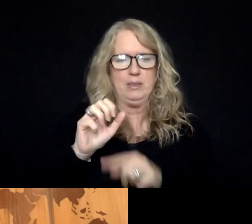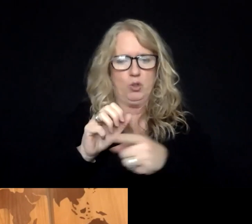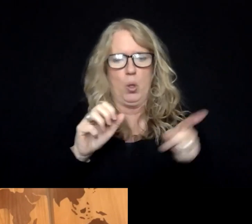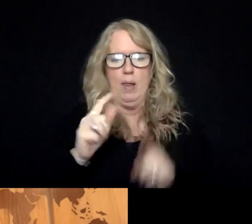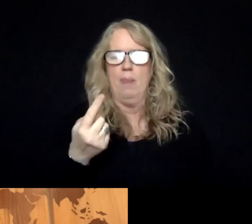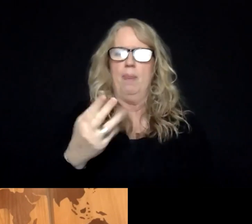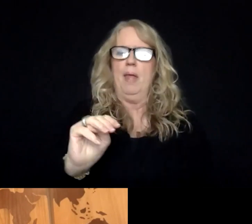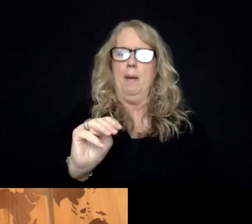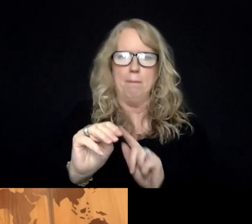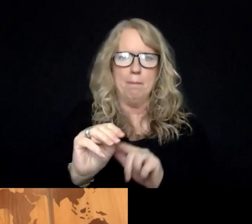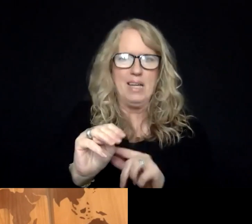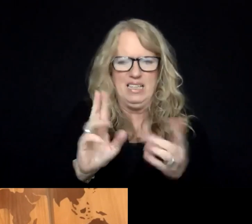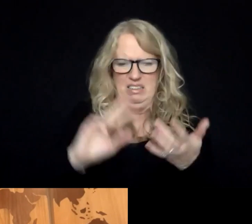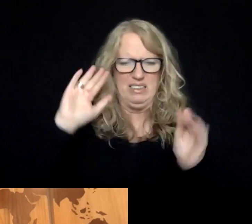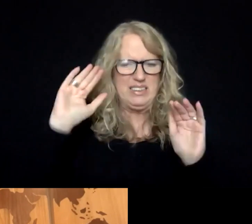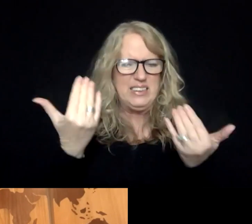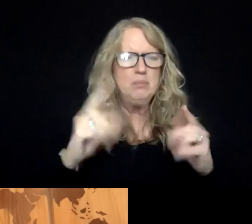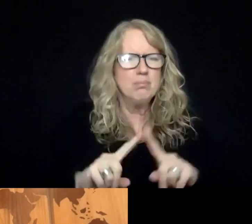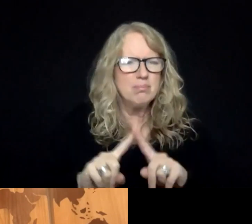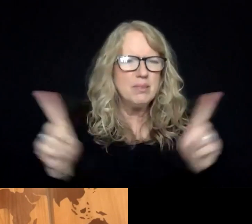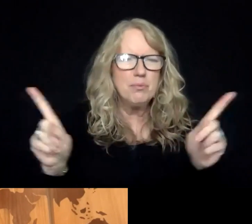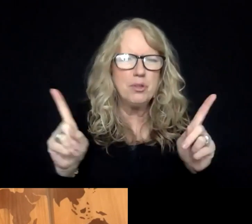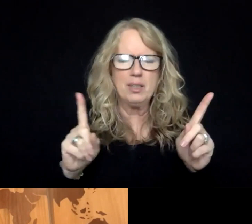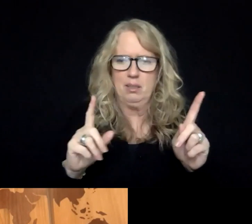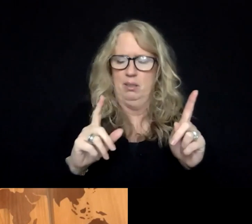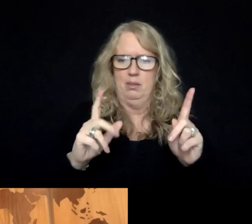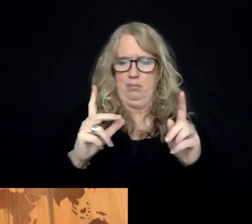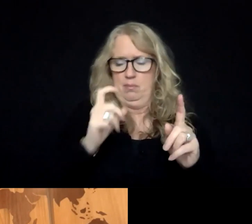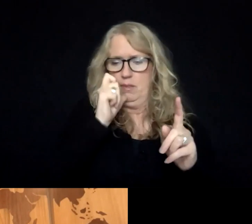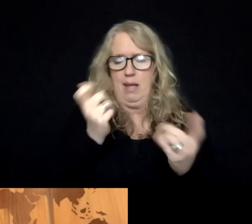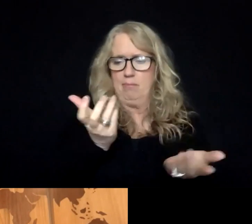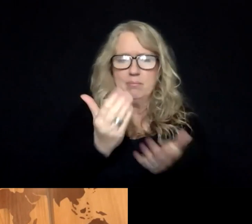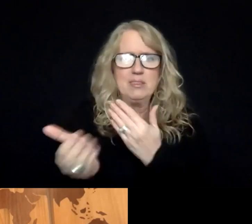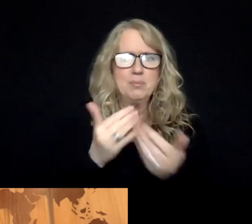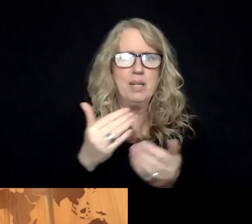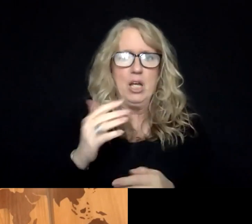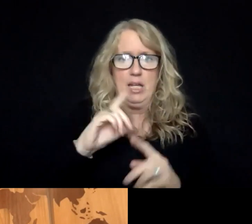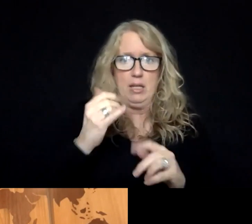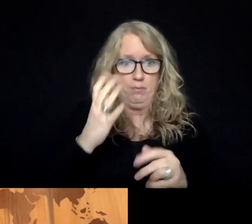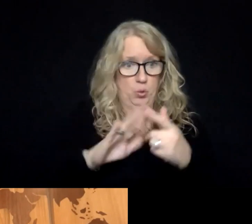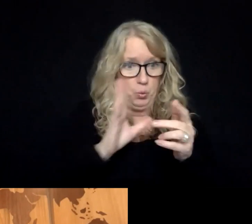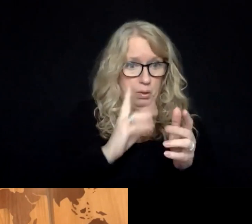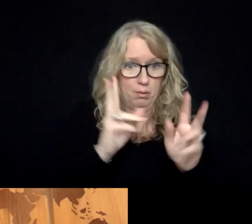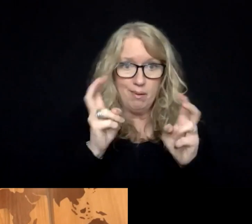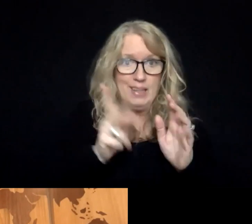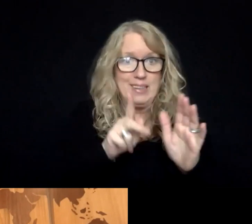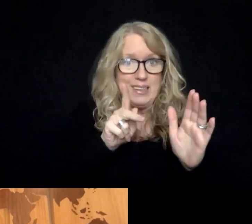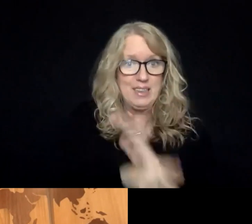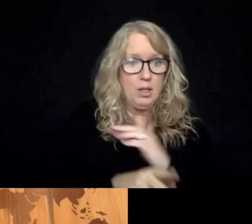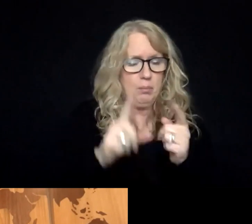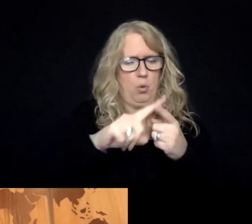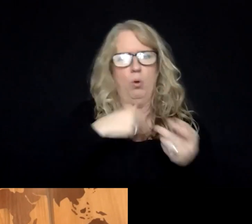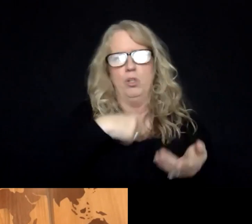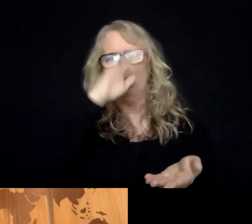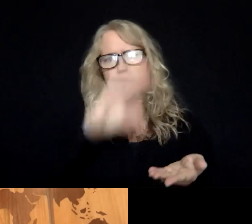seem so different that in effect, it hardly even matters when you kill them or when you discount their needs or